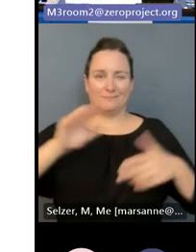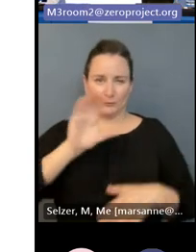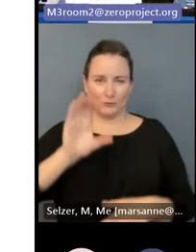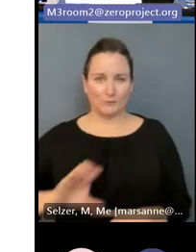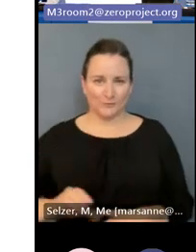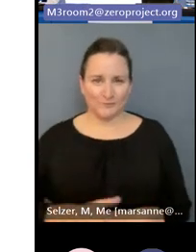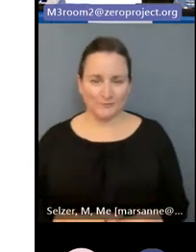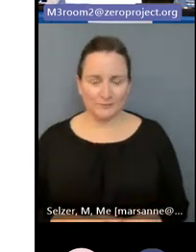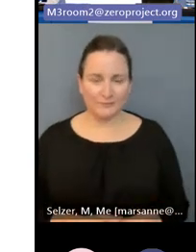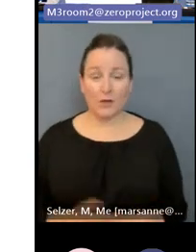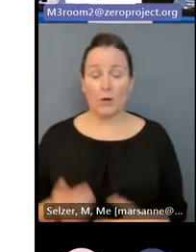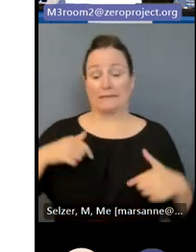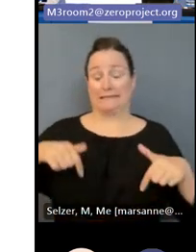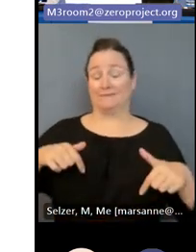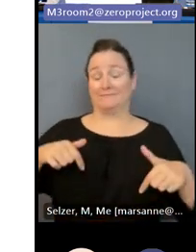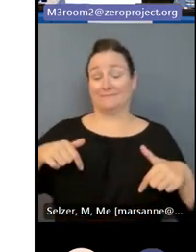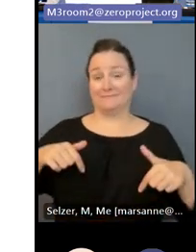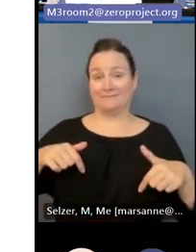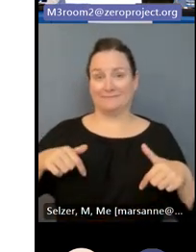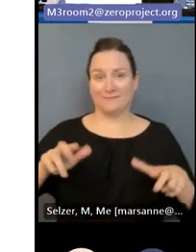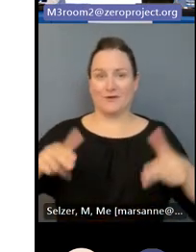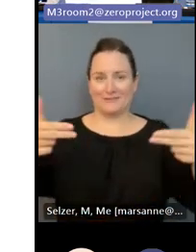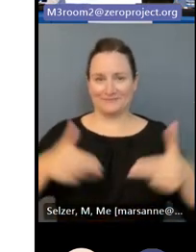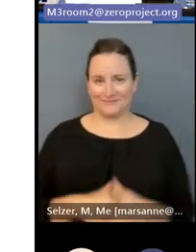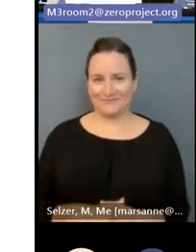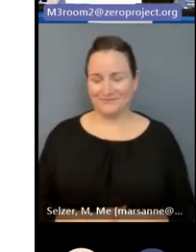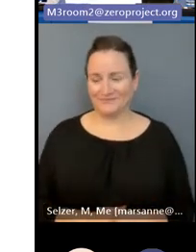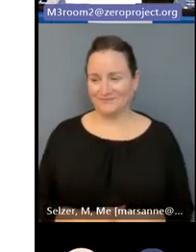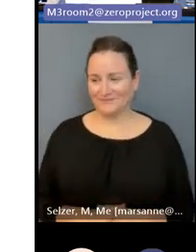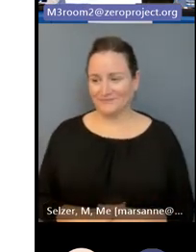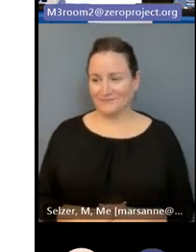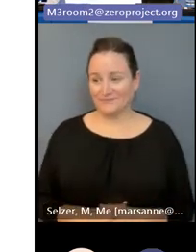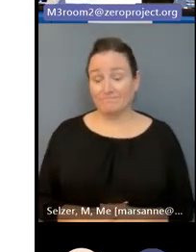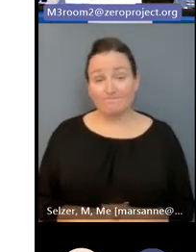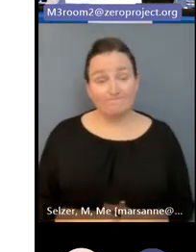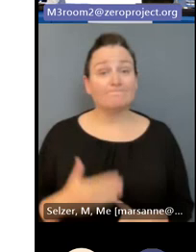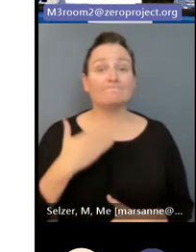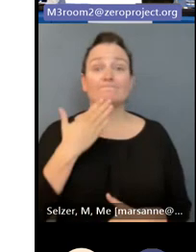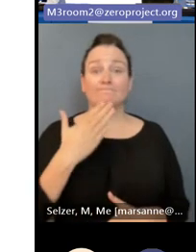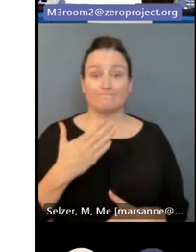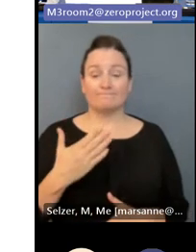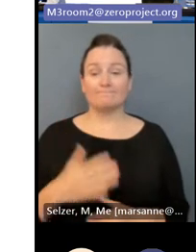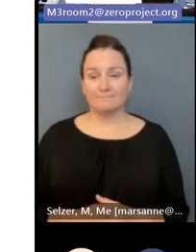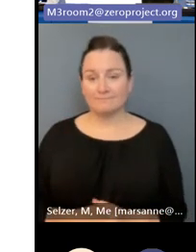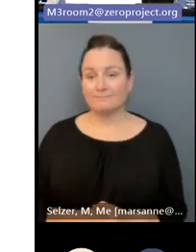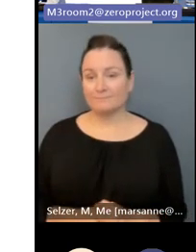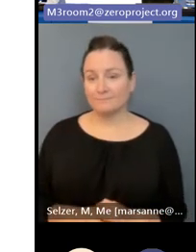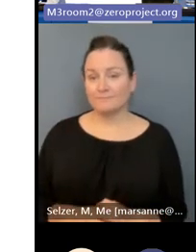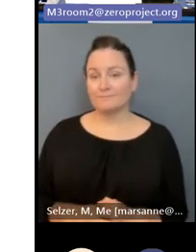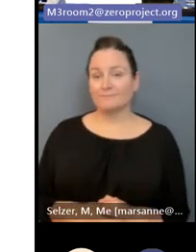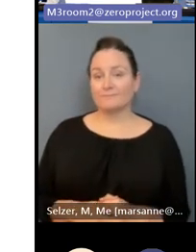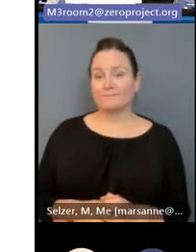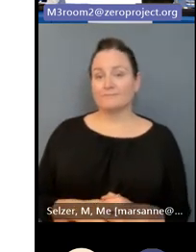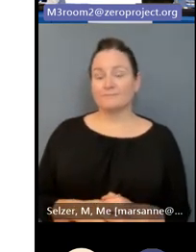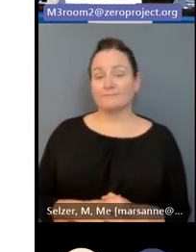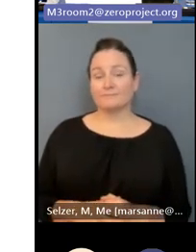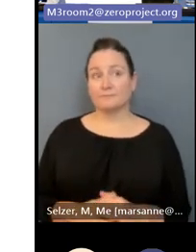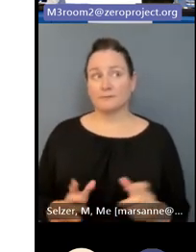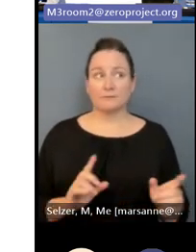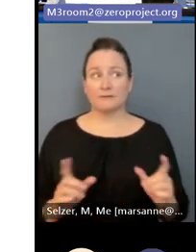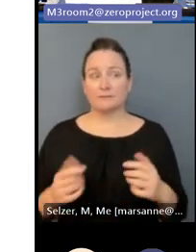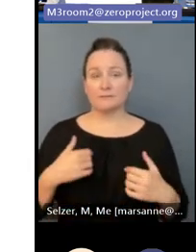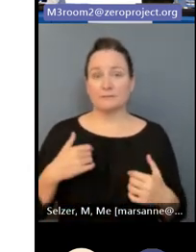Great. So then we have your colleague here, which is on the left hand, on the right hand side